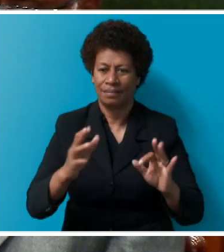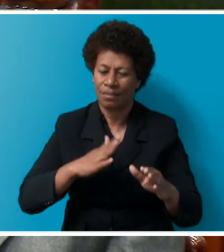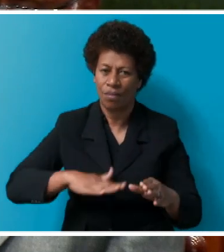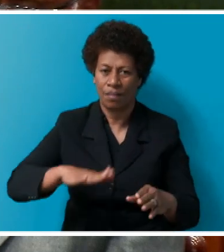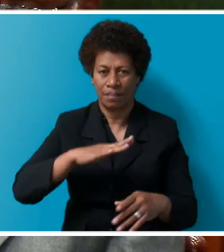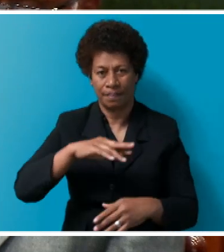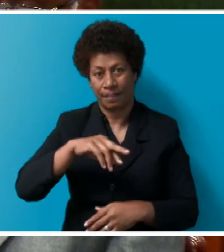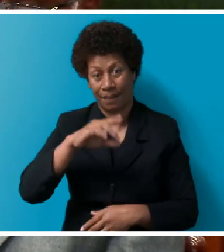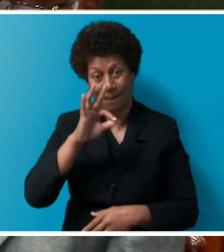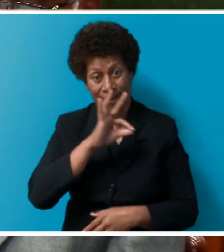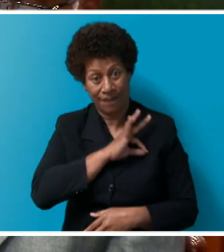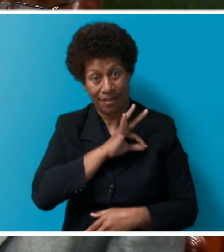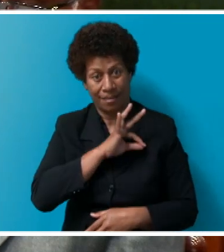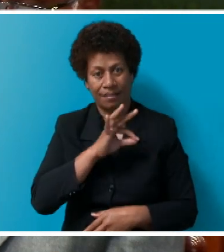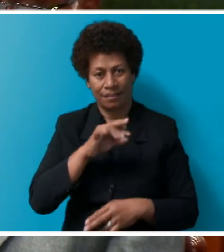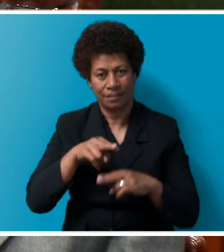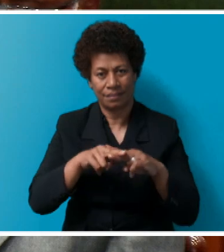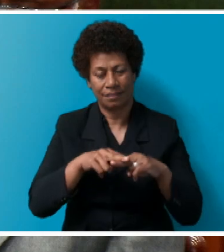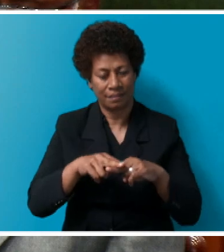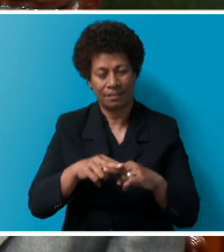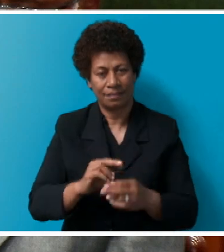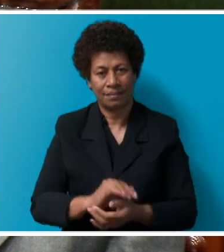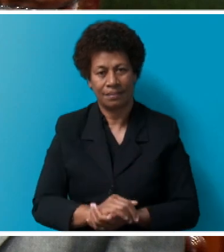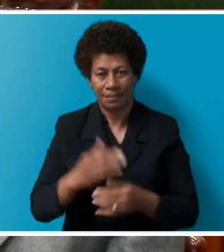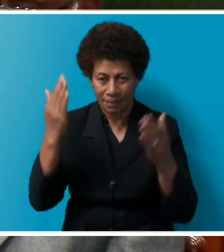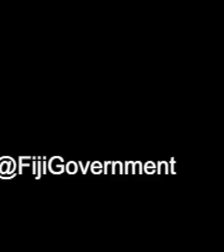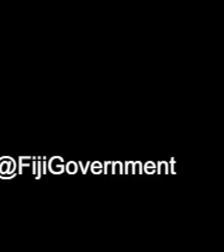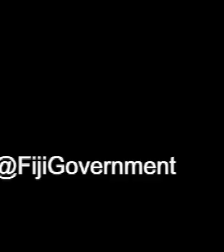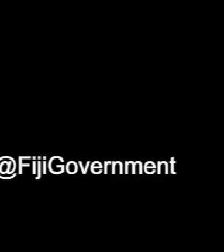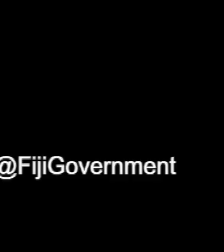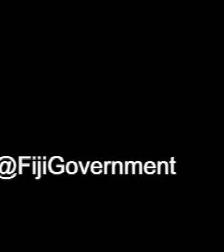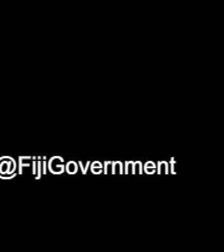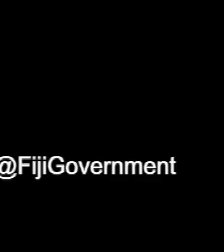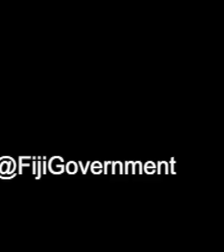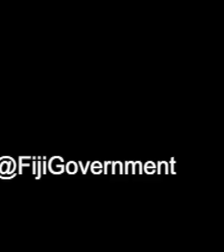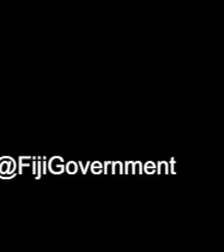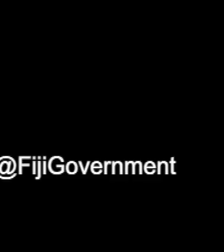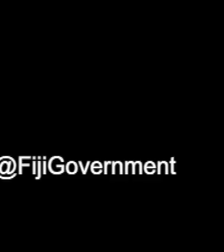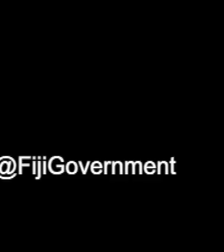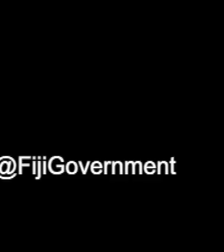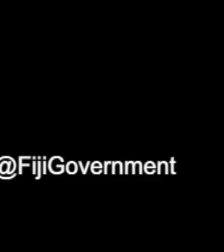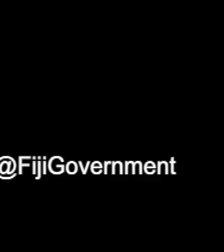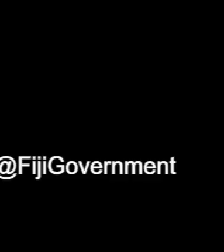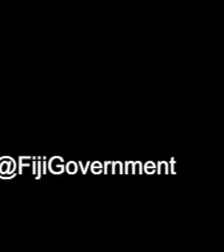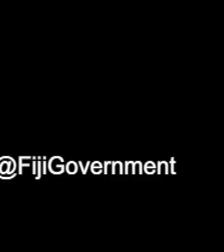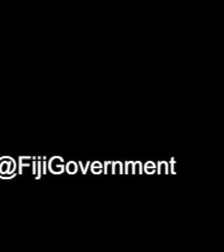our beloved nation. Mr. Speaker, sir, I thank you. I thank the Minister for Policing.